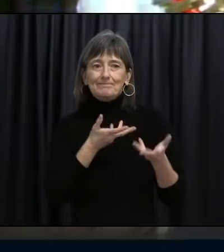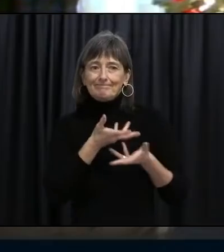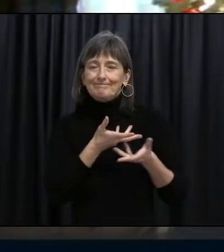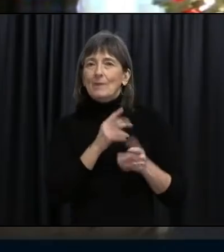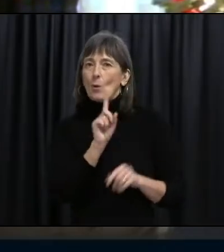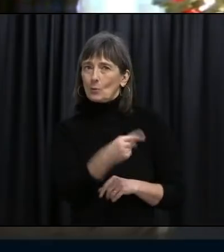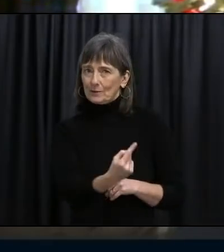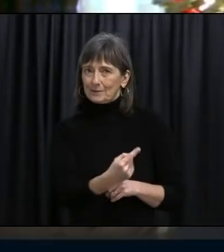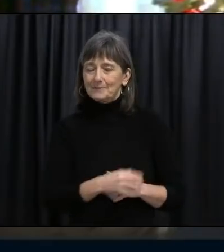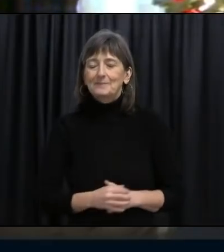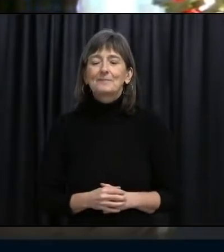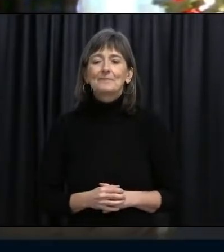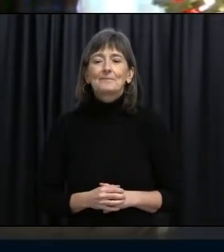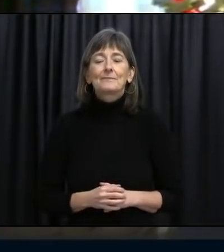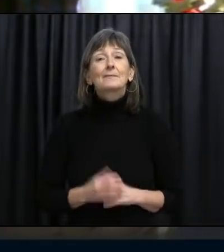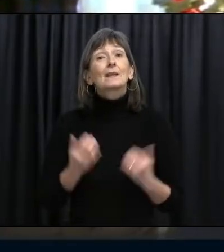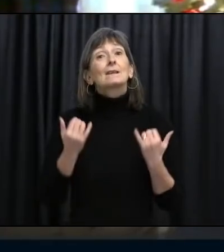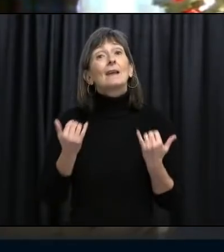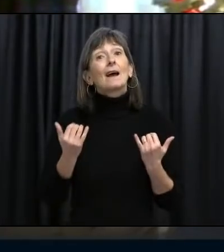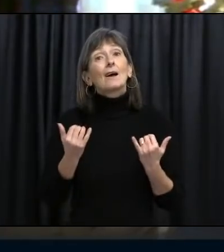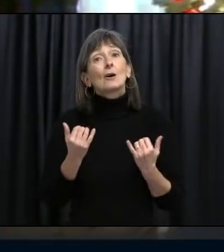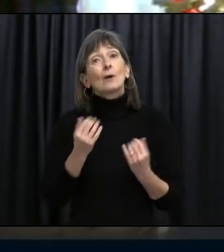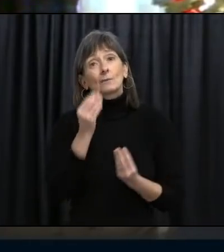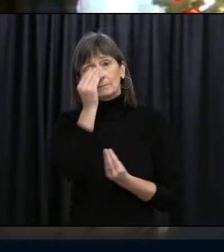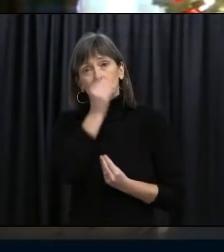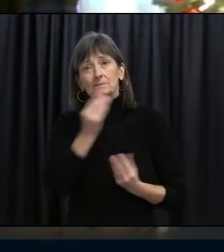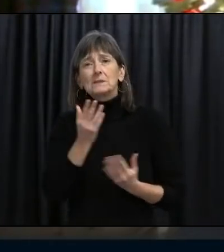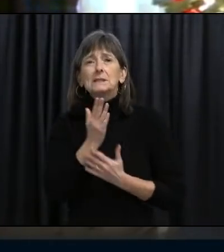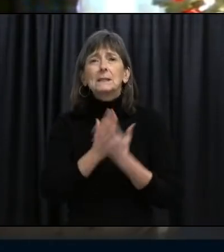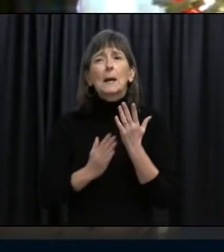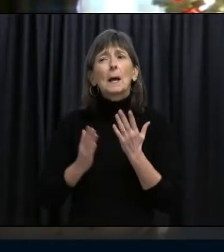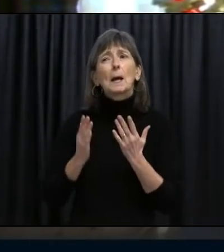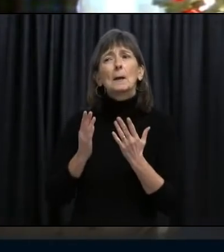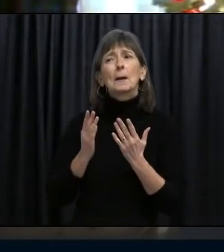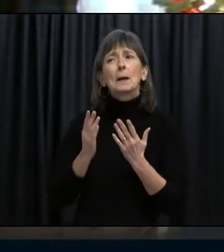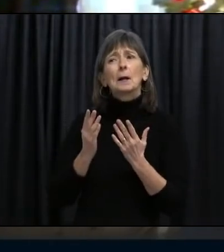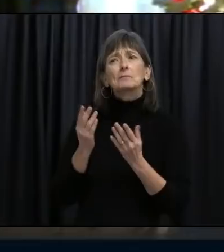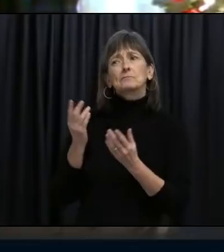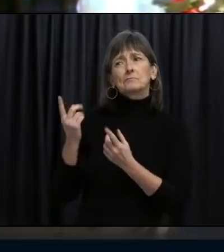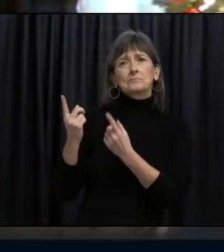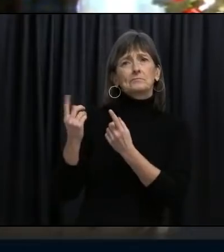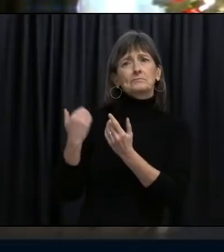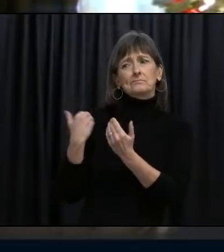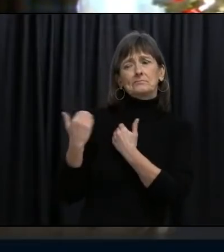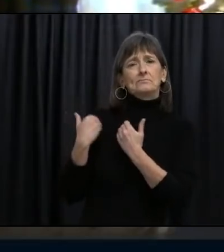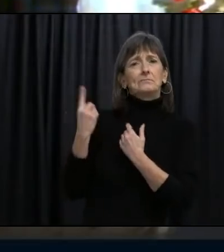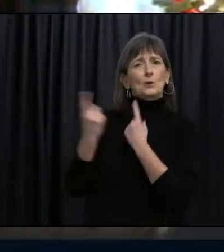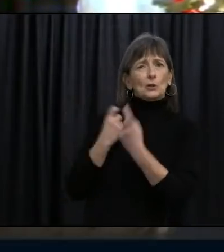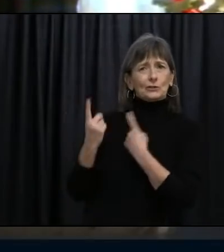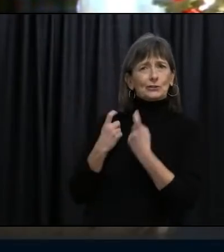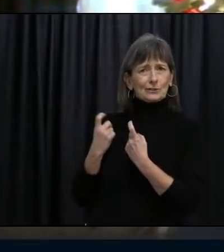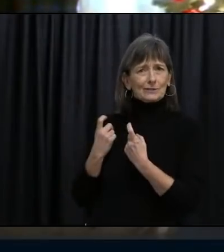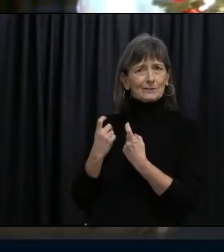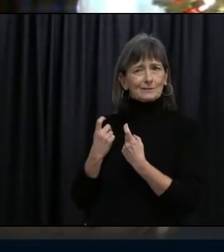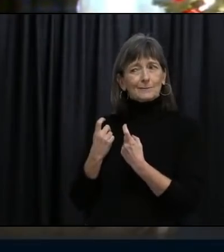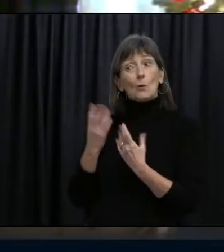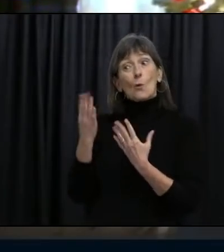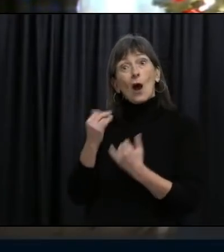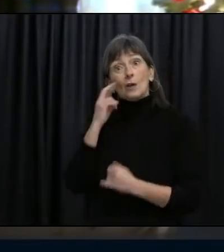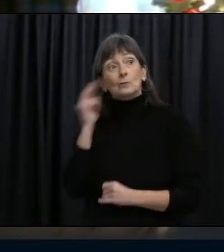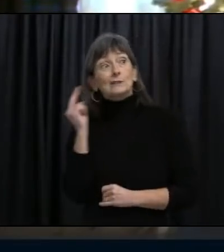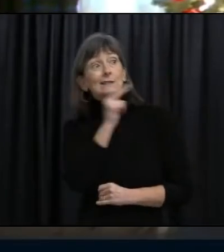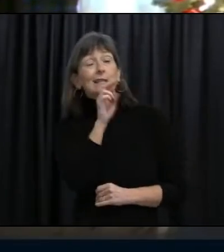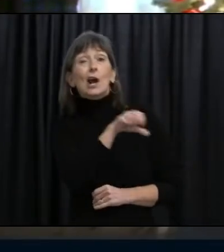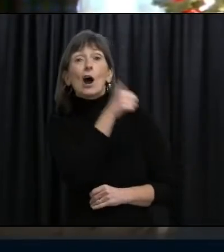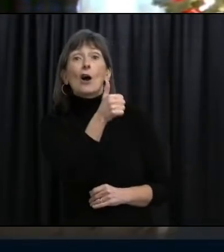I'd also like to take a moment right now and address some questions that have been swirling around in the light of elected officials in other places